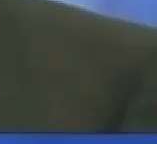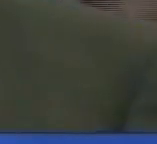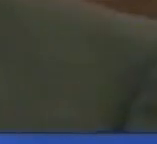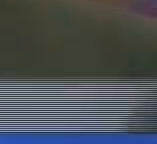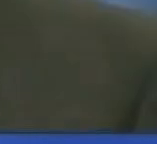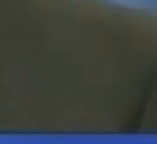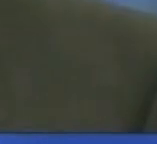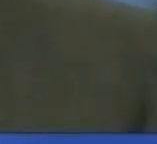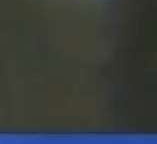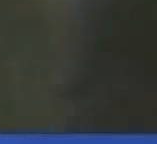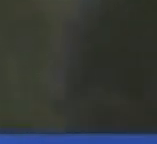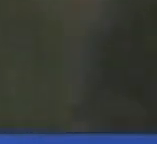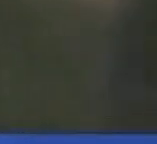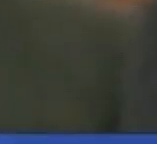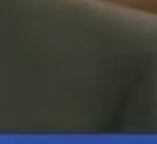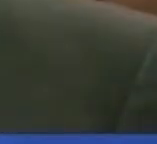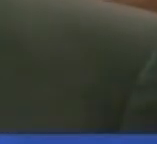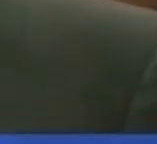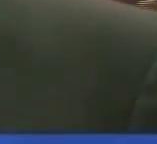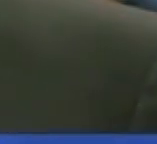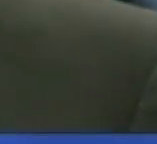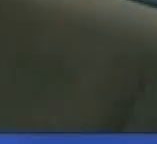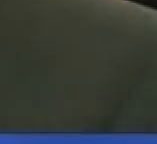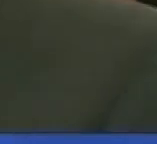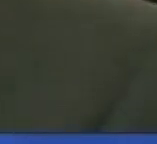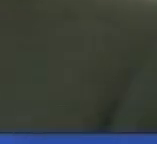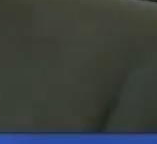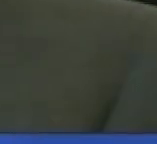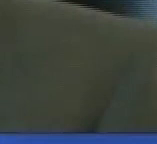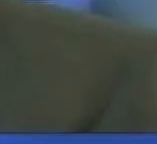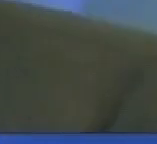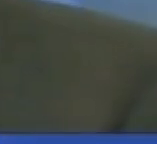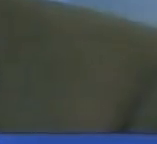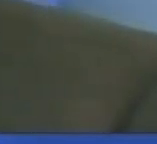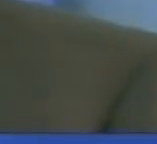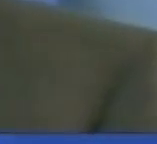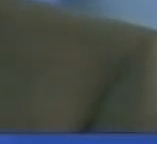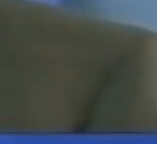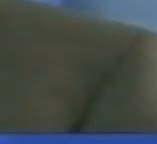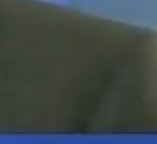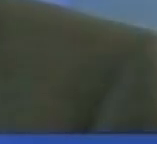registration exercise in 69 constituencies using BVR kits that were obtained from the electoral body in